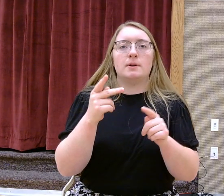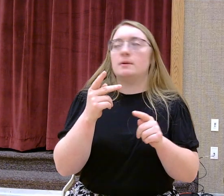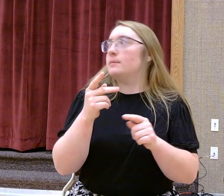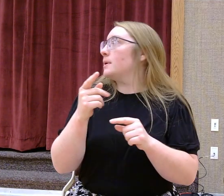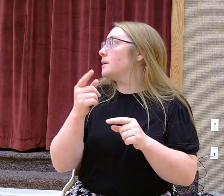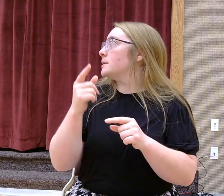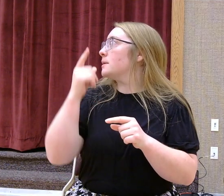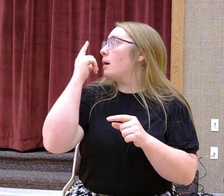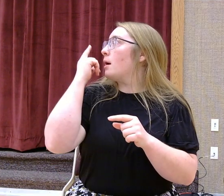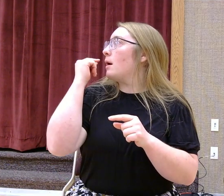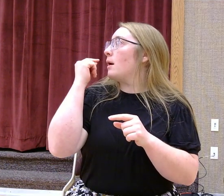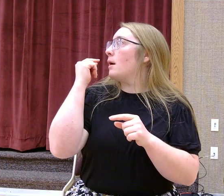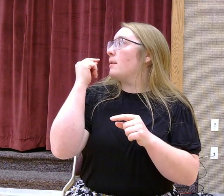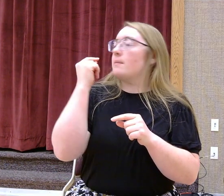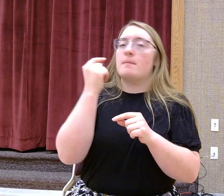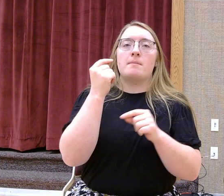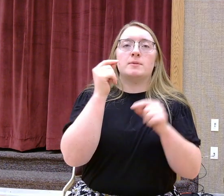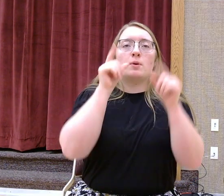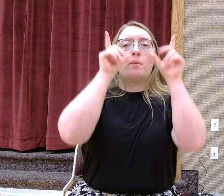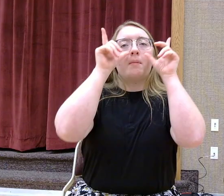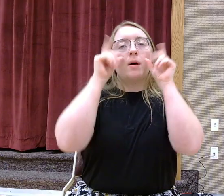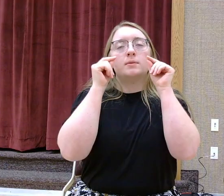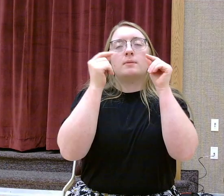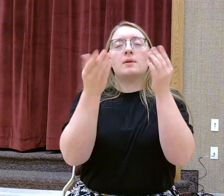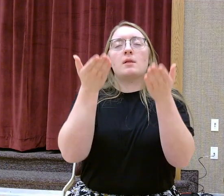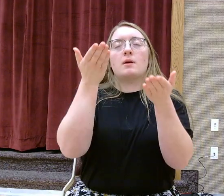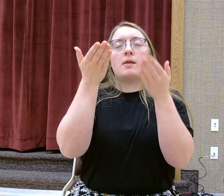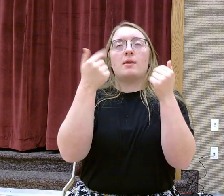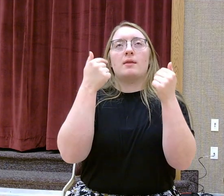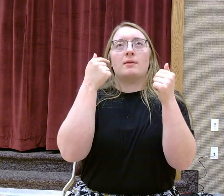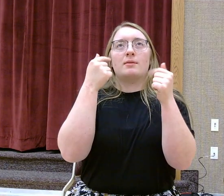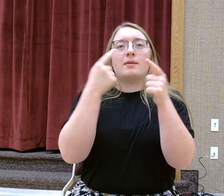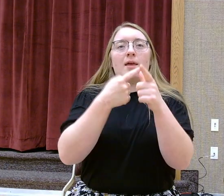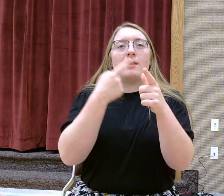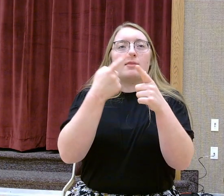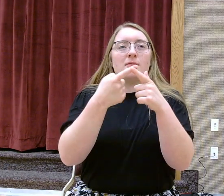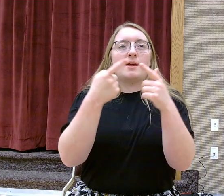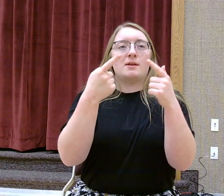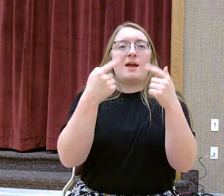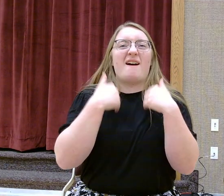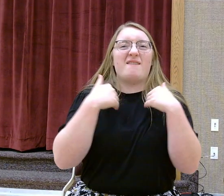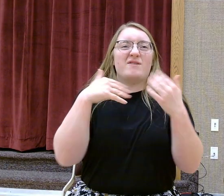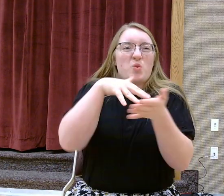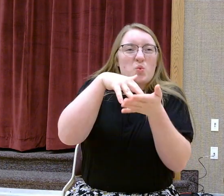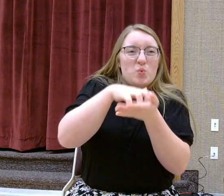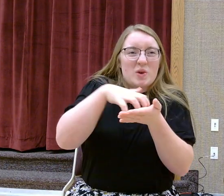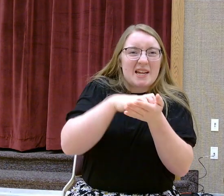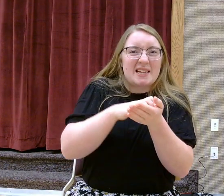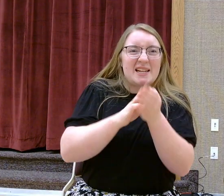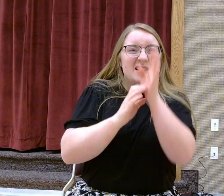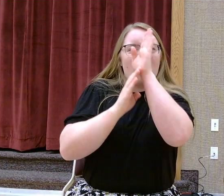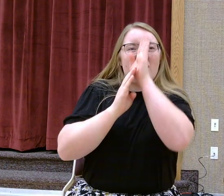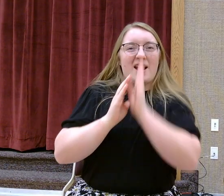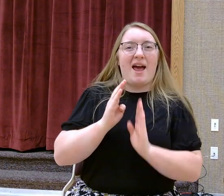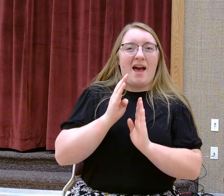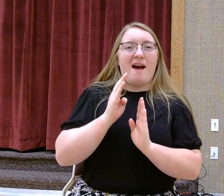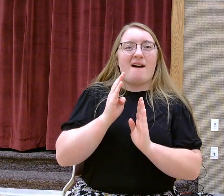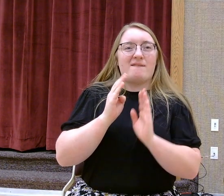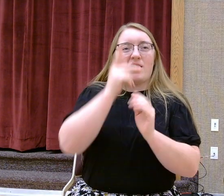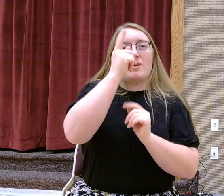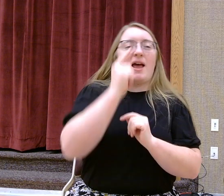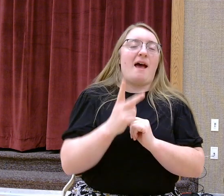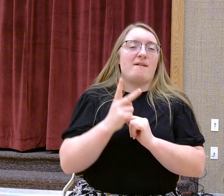like this. Okay, that's a sign of a stroke. If there's weakness on one side of the body or the other. Speech, slurred or trouble speaking